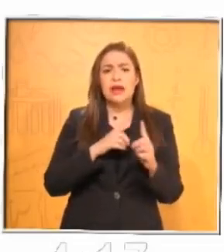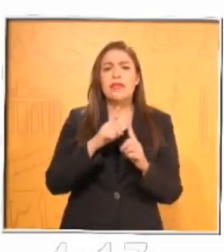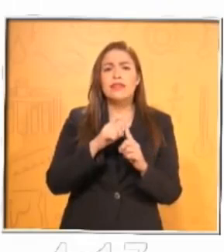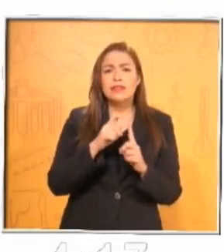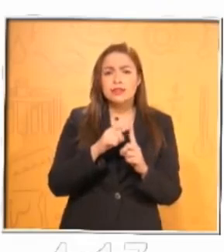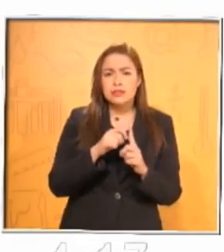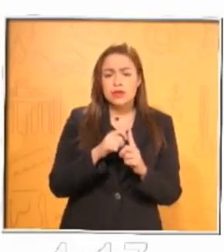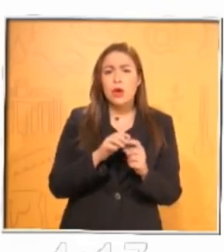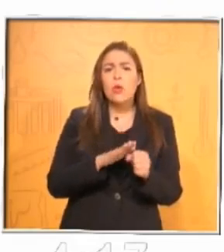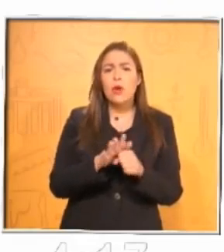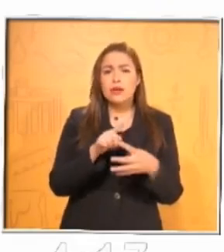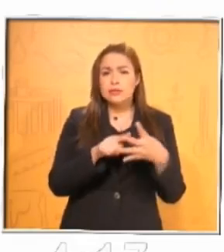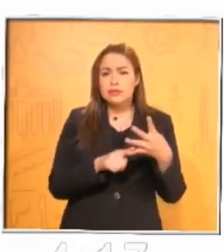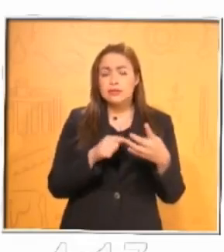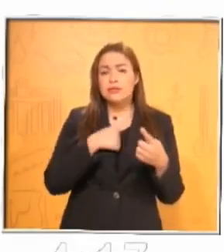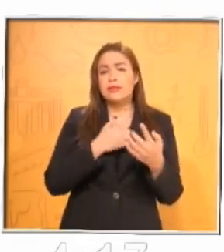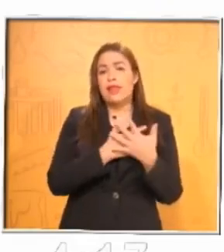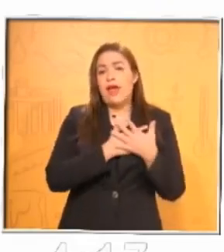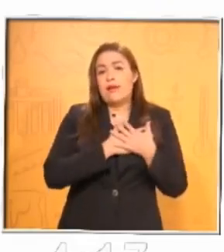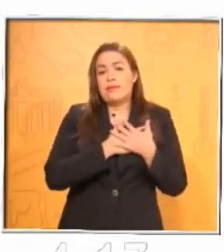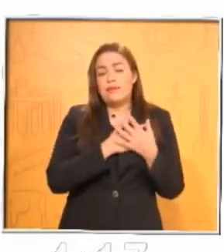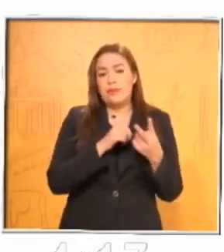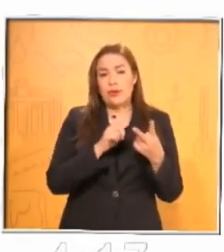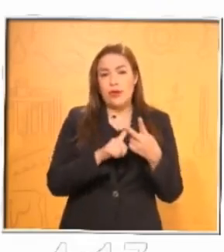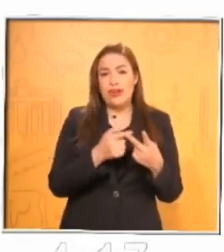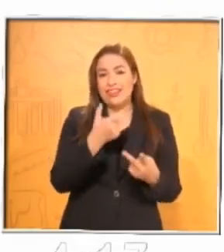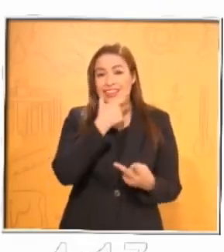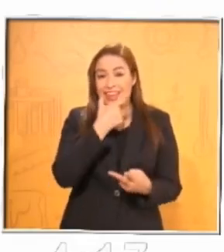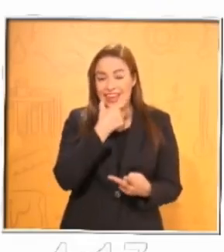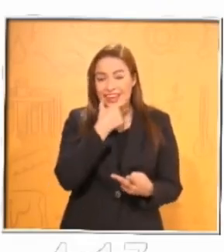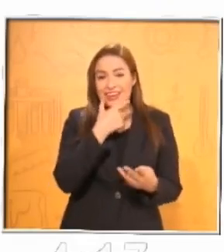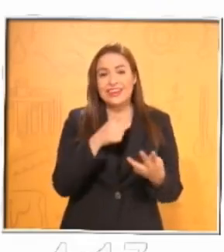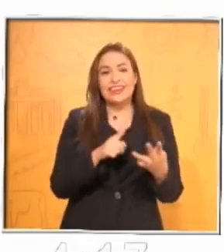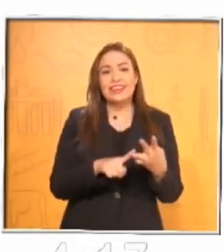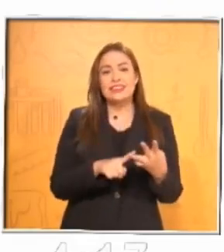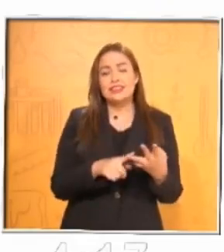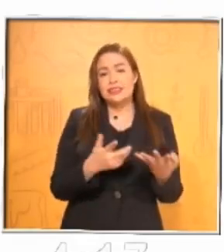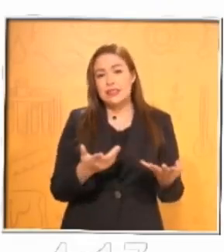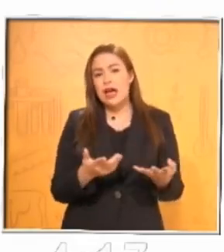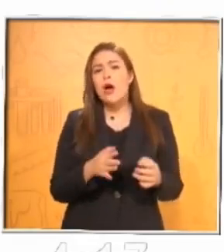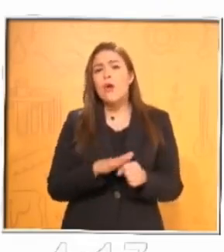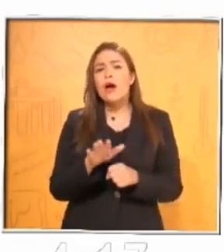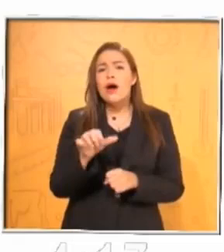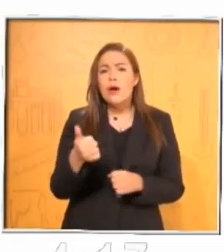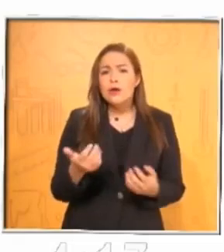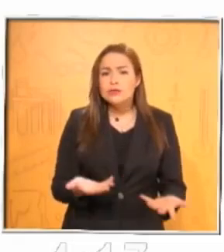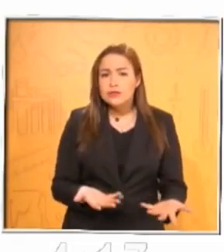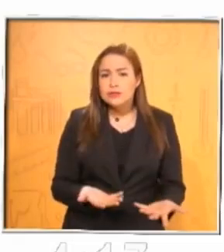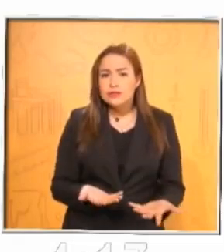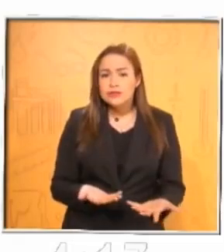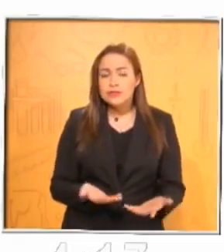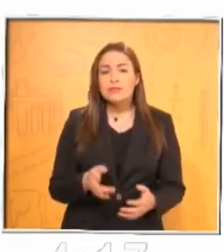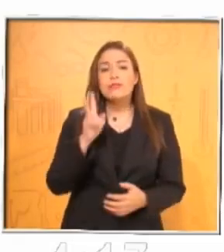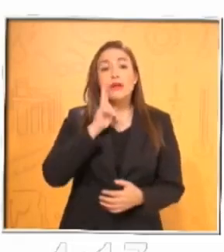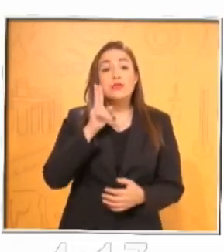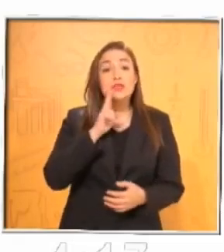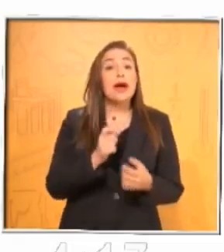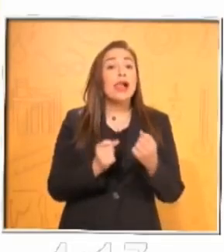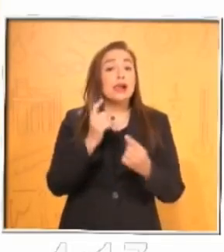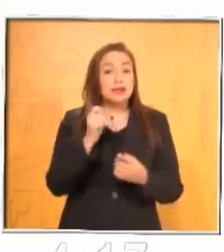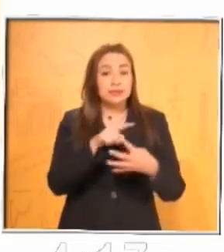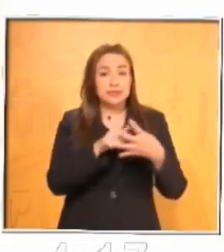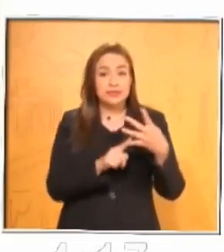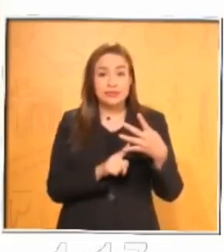know? Romance? Comedy? Which others? Let's check someone.